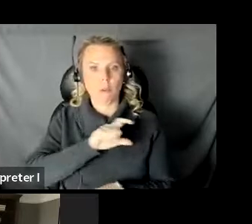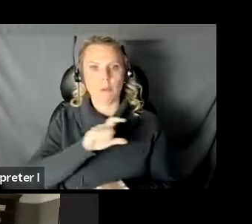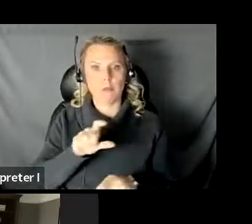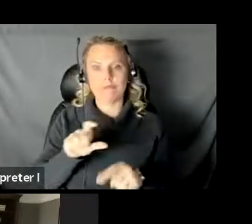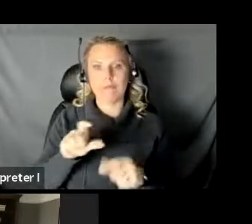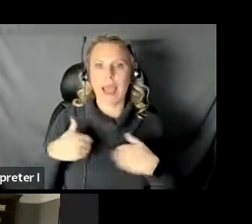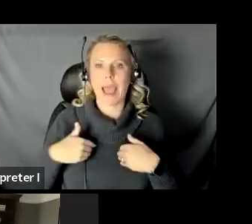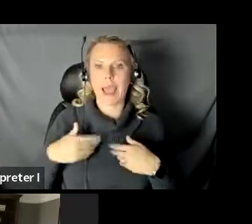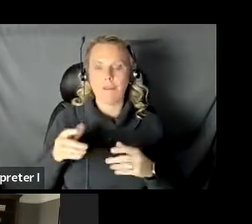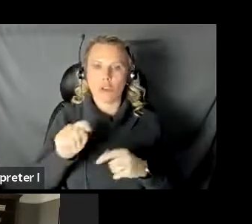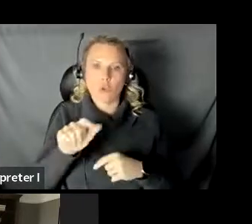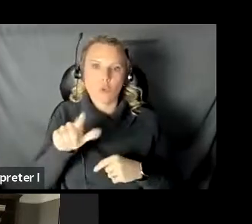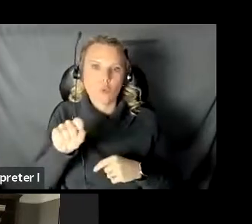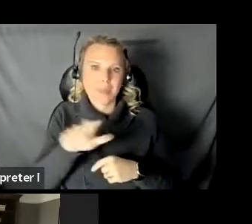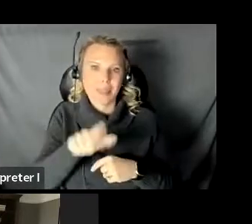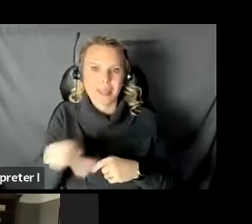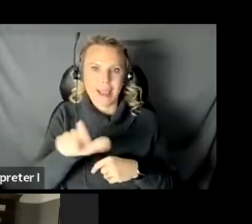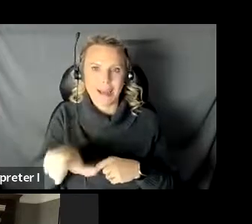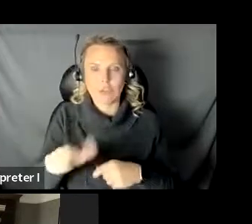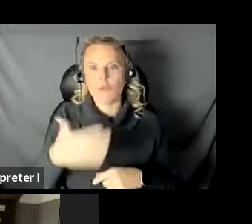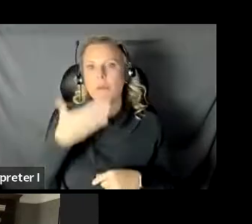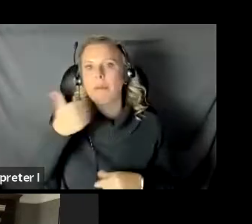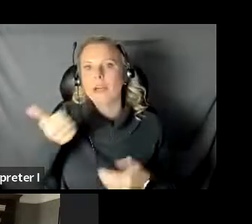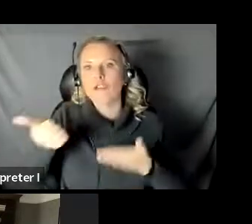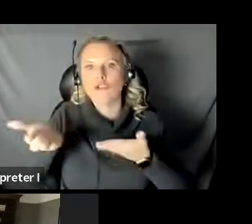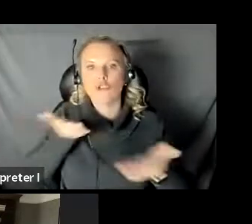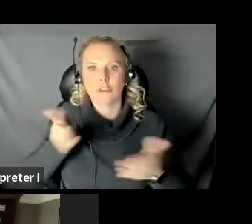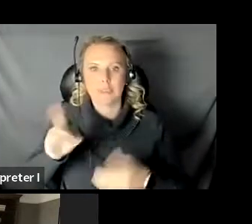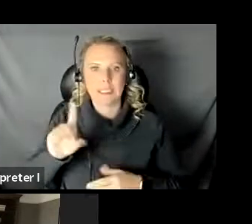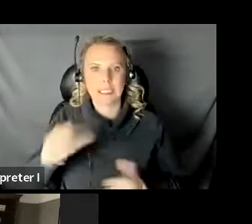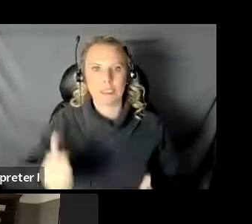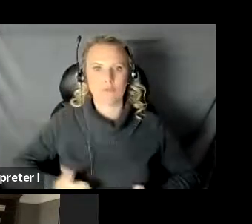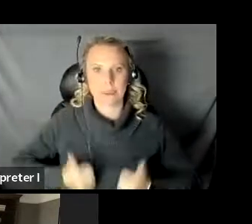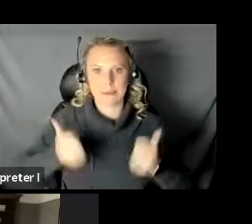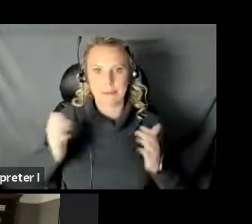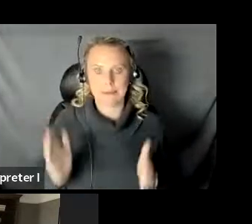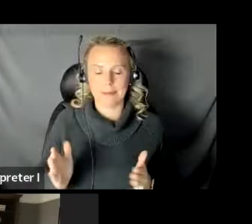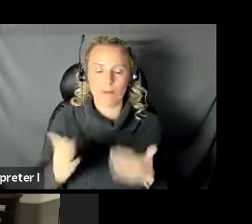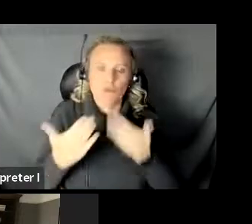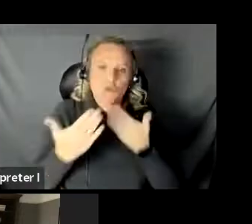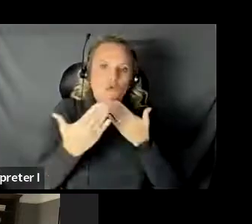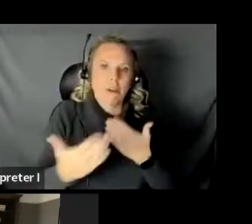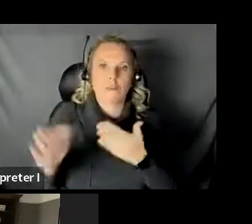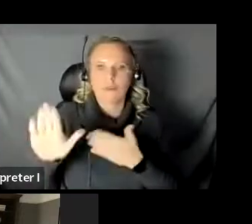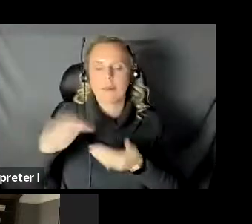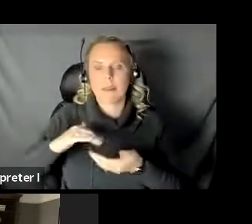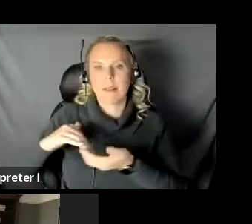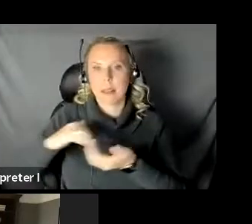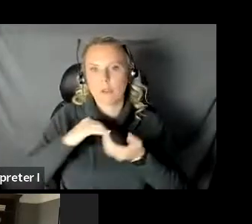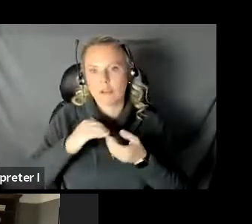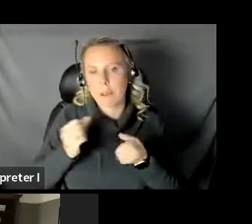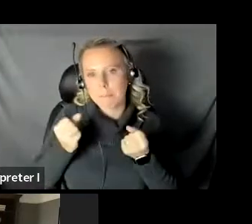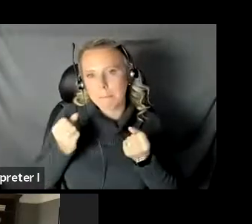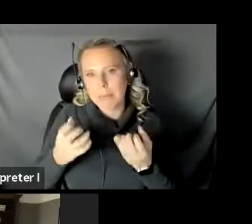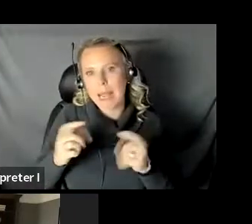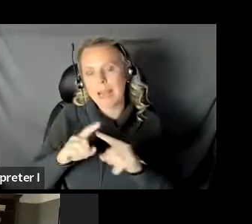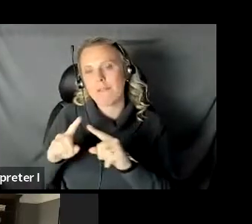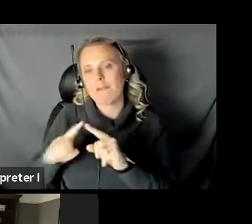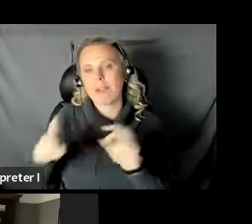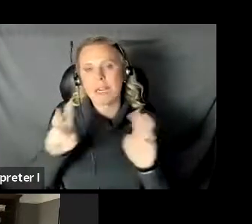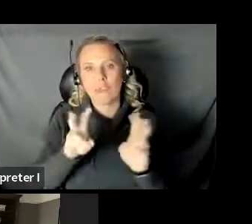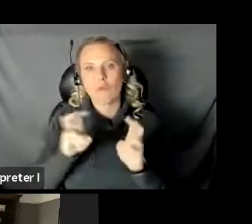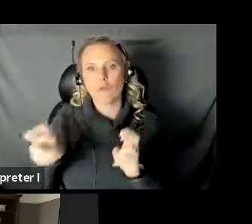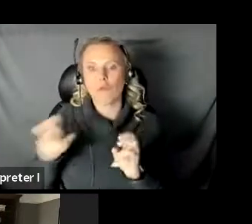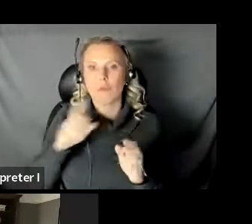the tools they need to best serve district residents. I am very grateful for his collaboration on a number of issues raised by